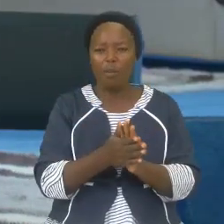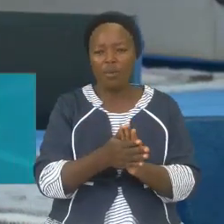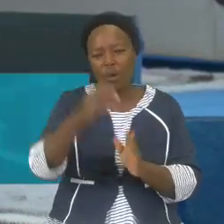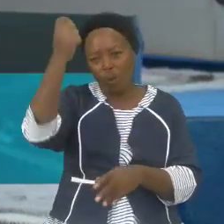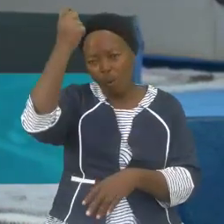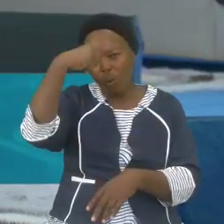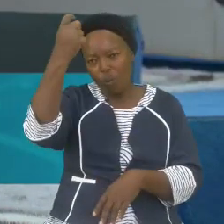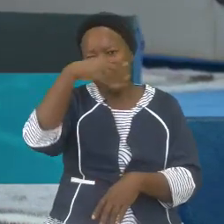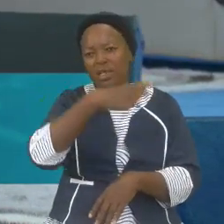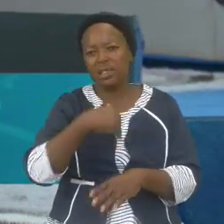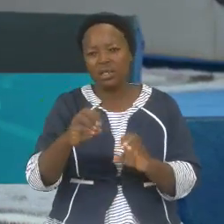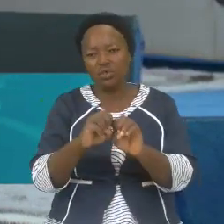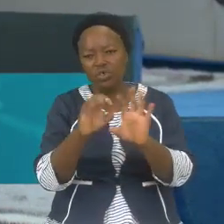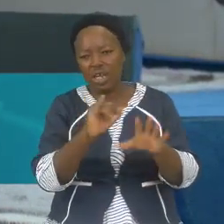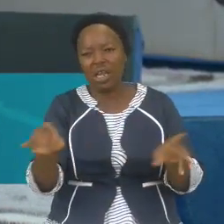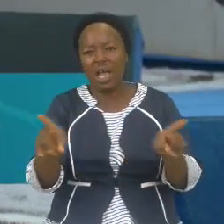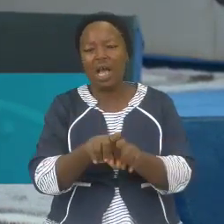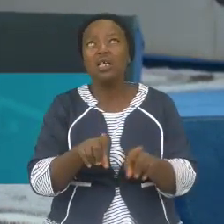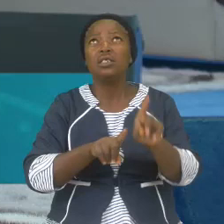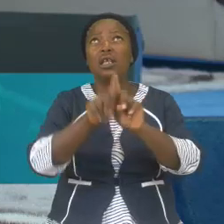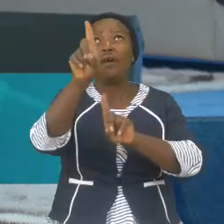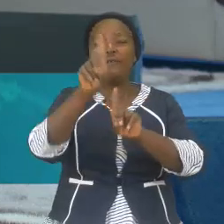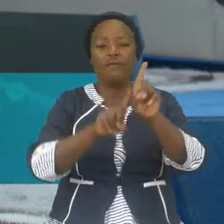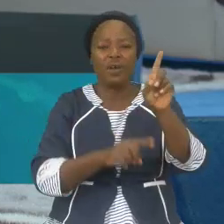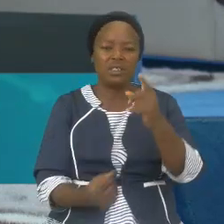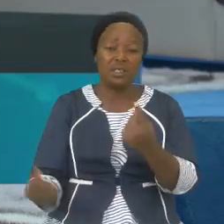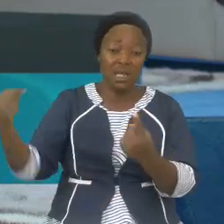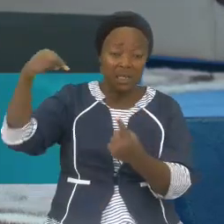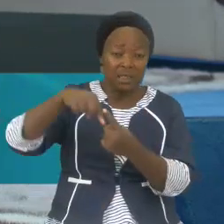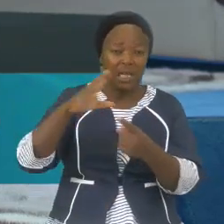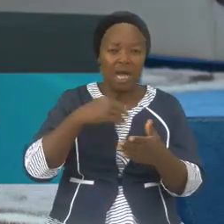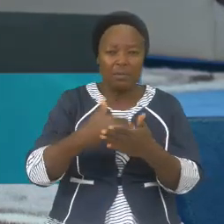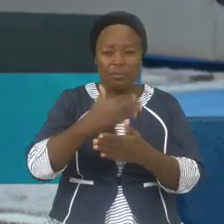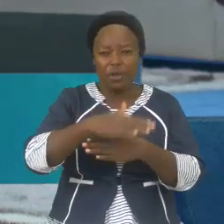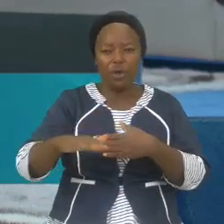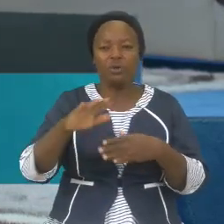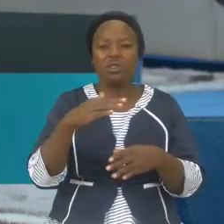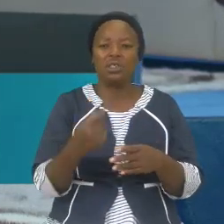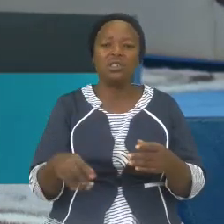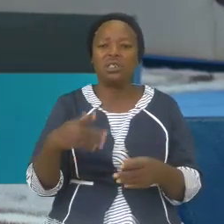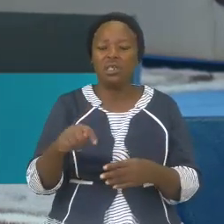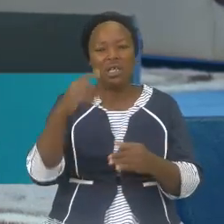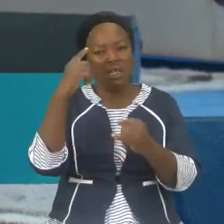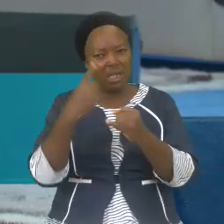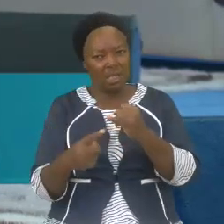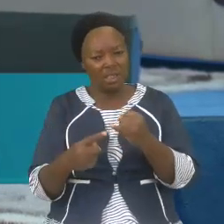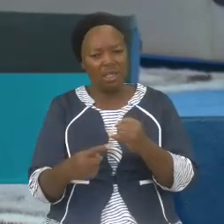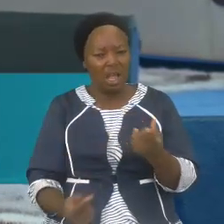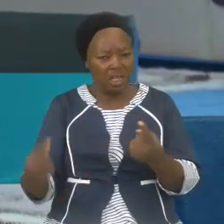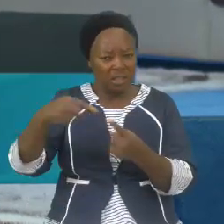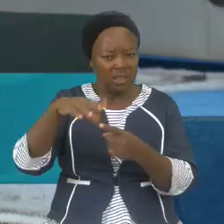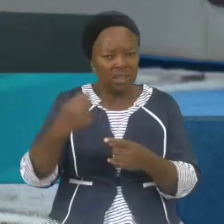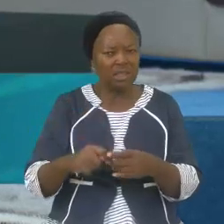as stars till and beyond the end. Till the end, from now until